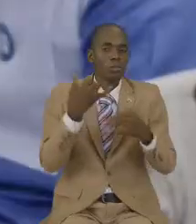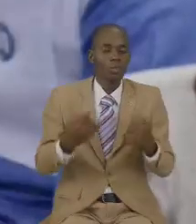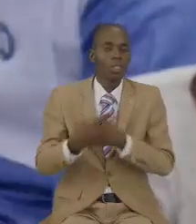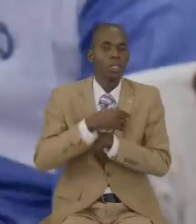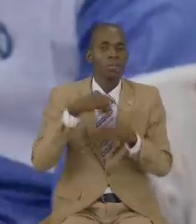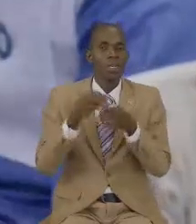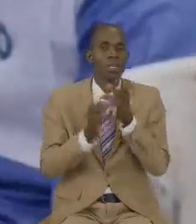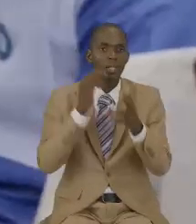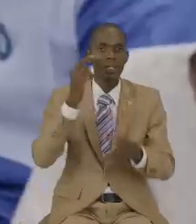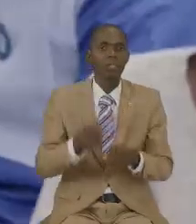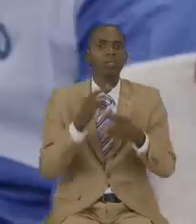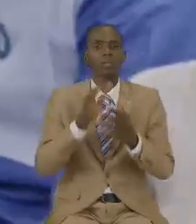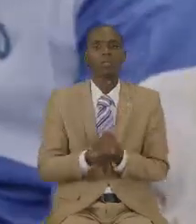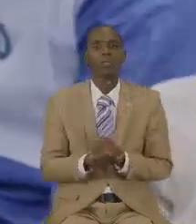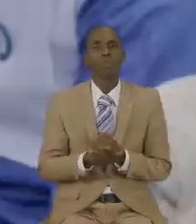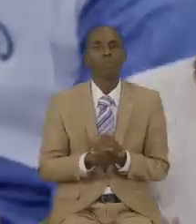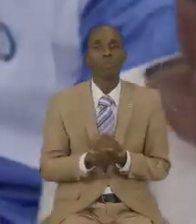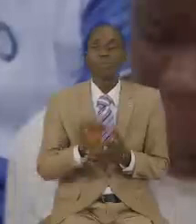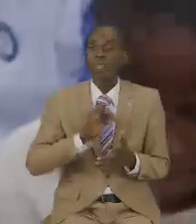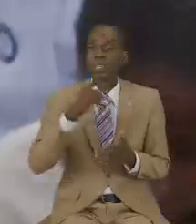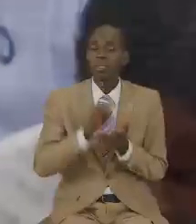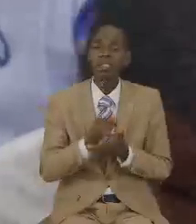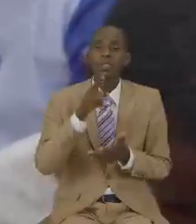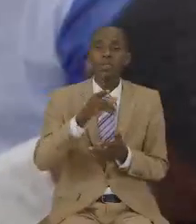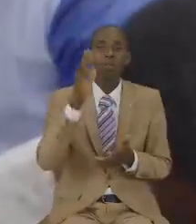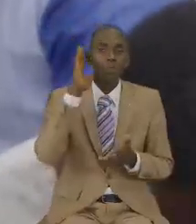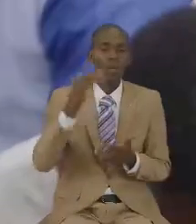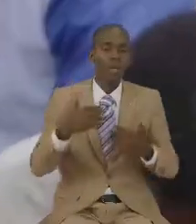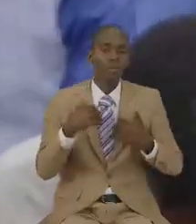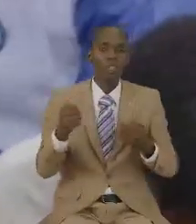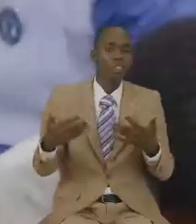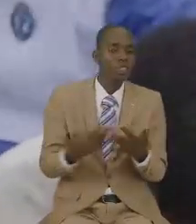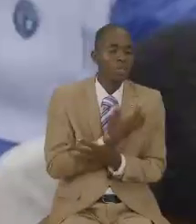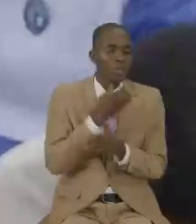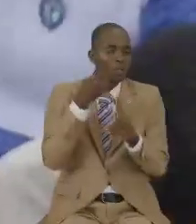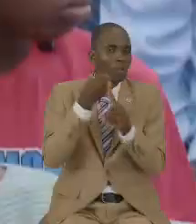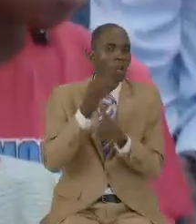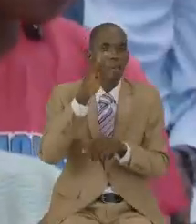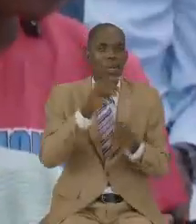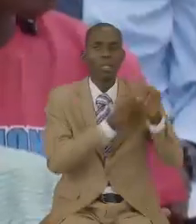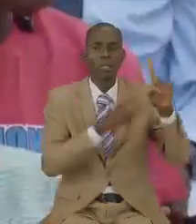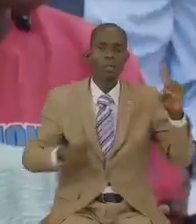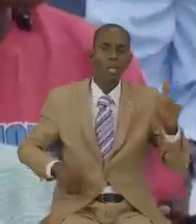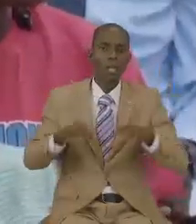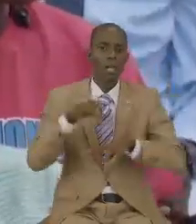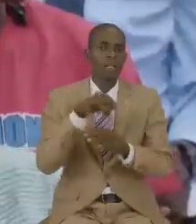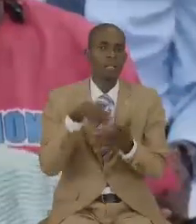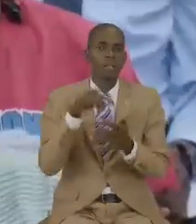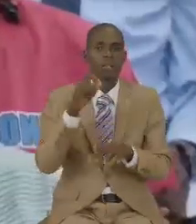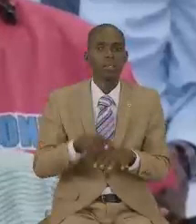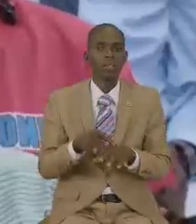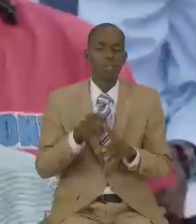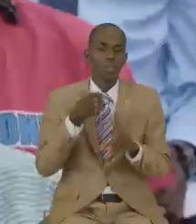time. I say you have a new impartation by the Lord at this time,